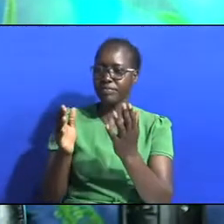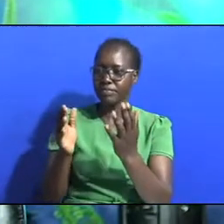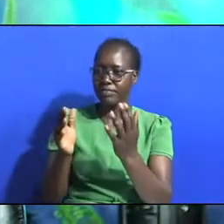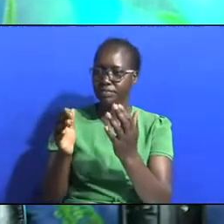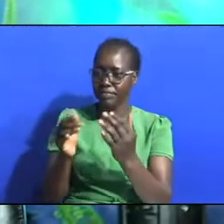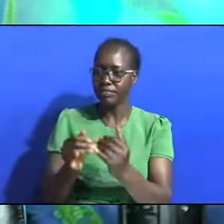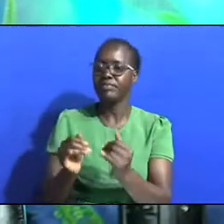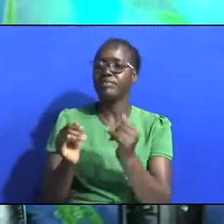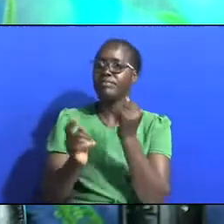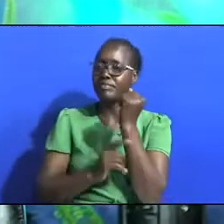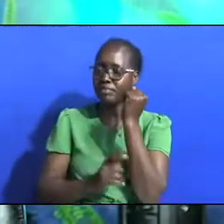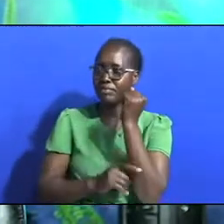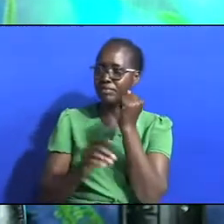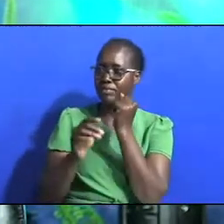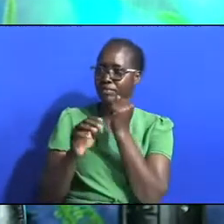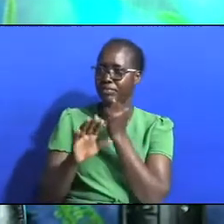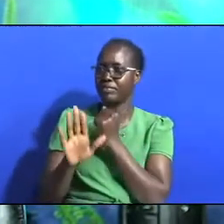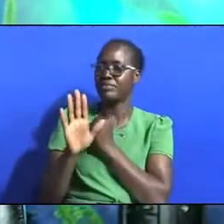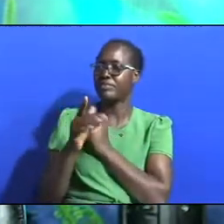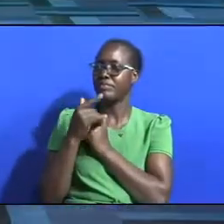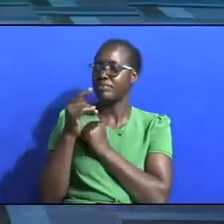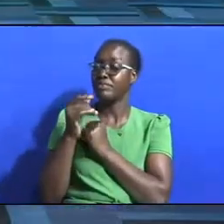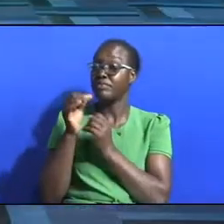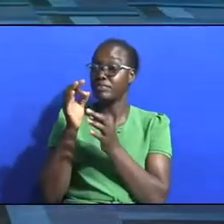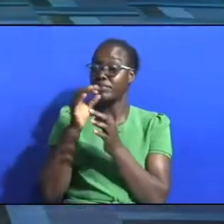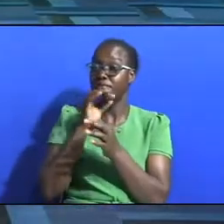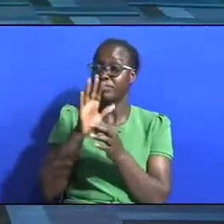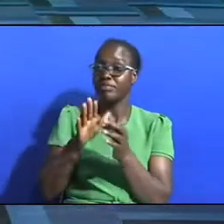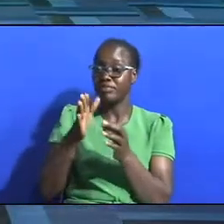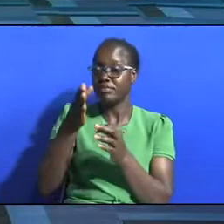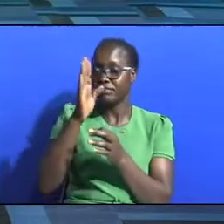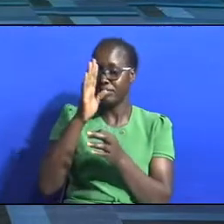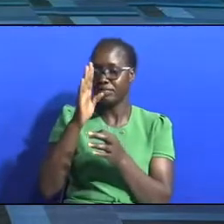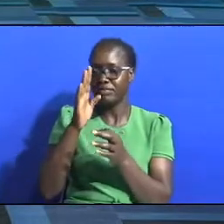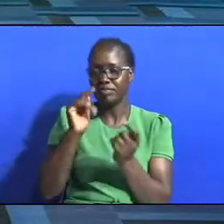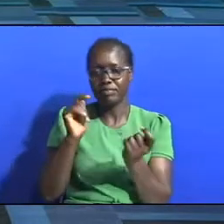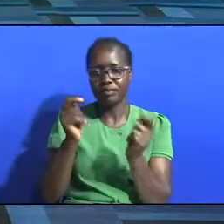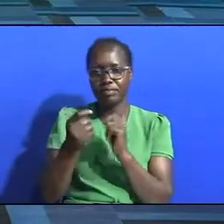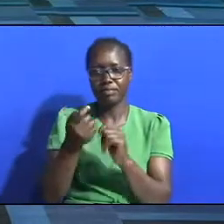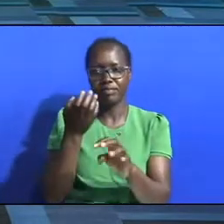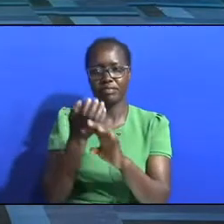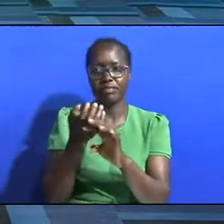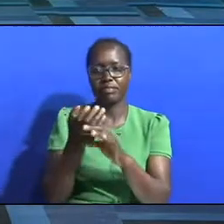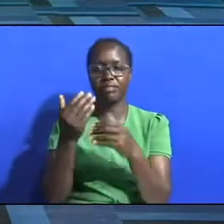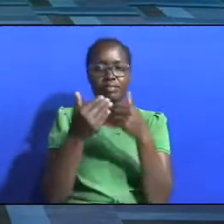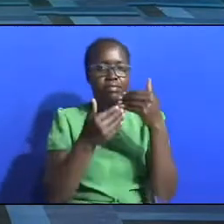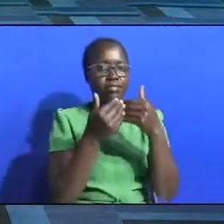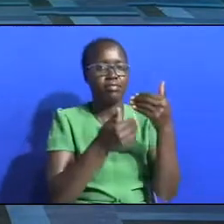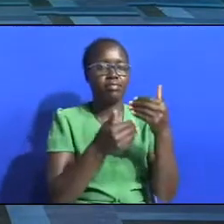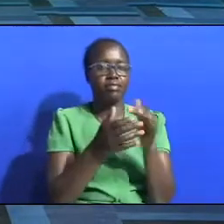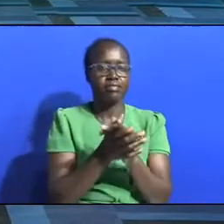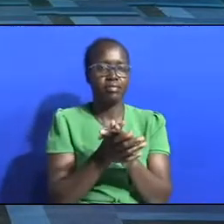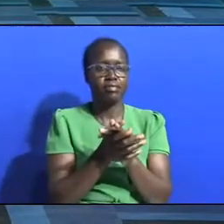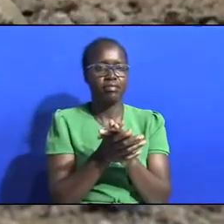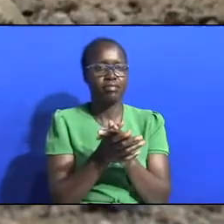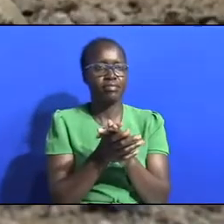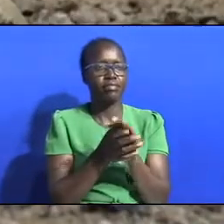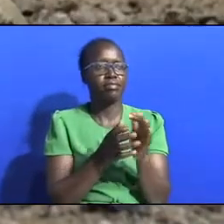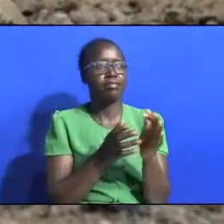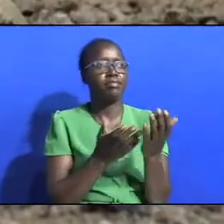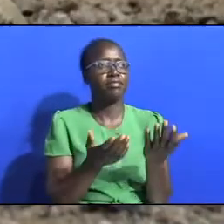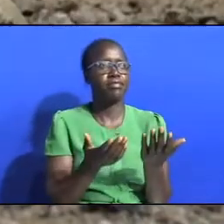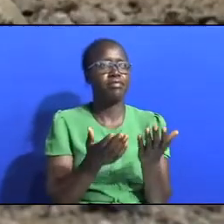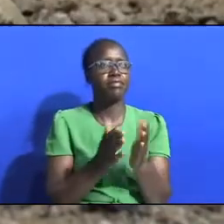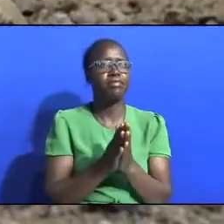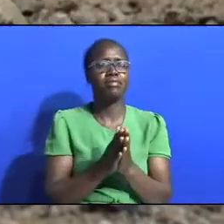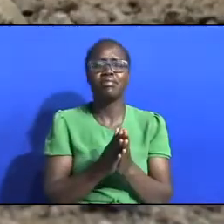him. He told him, if you are the Son of God, turn these stones into bread. And you see, Jesus was